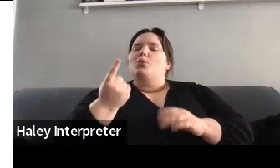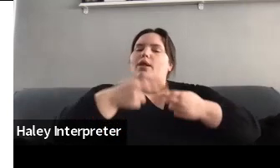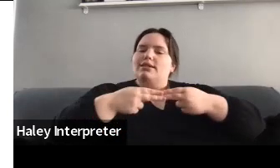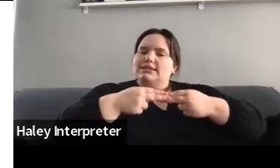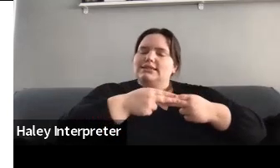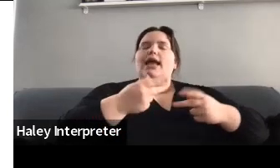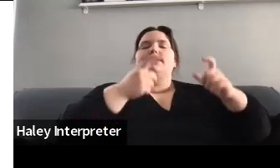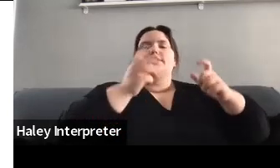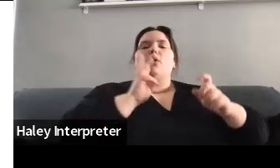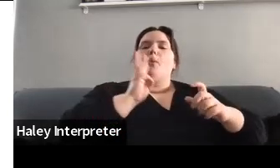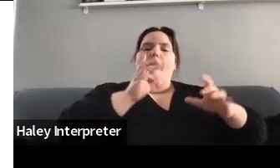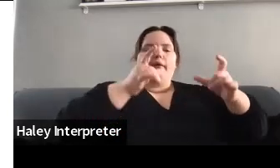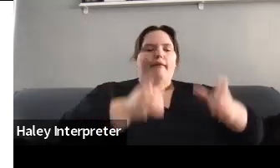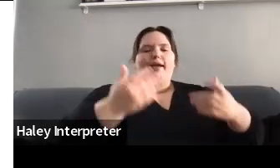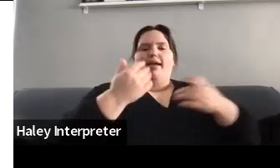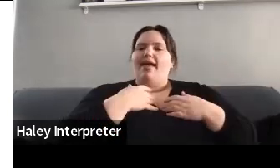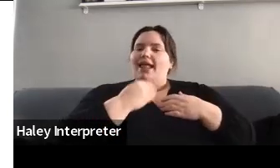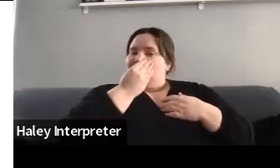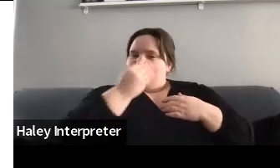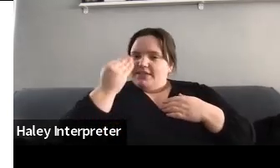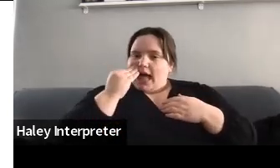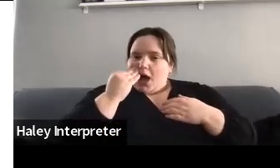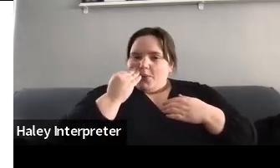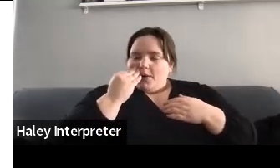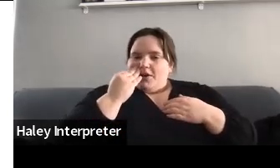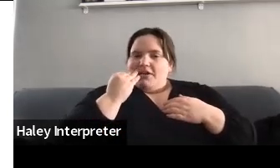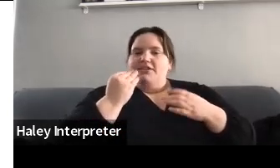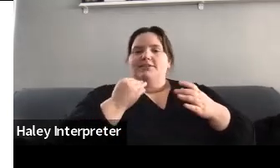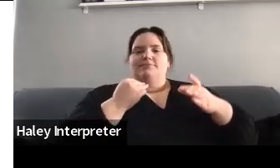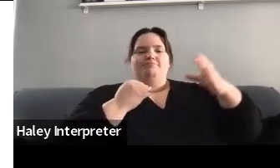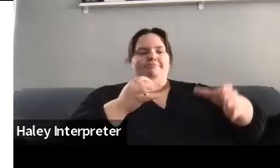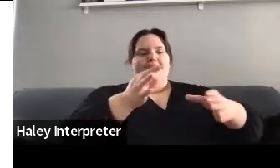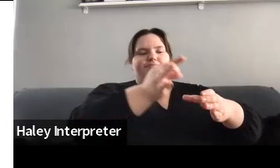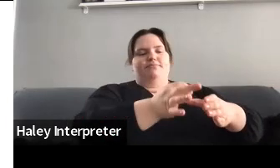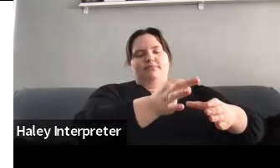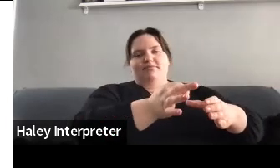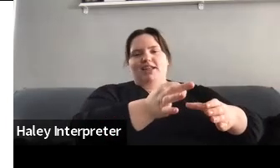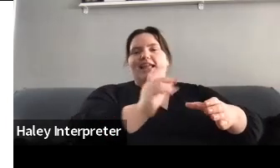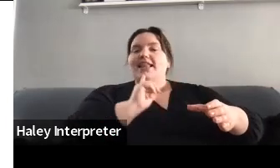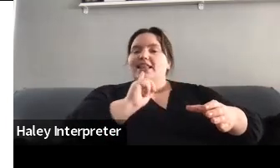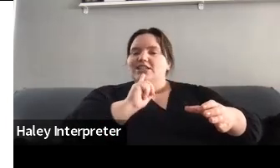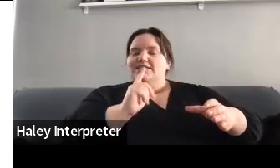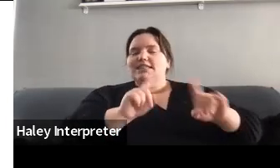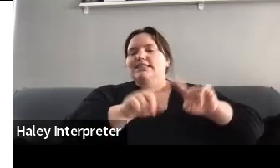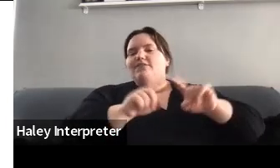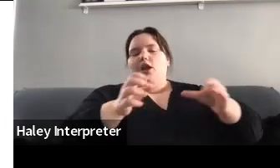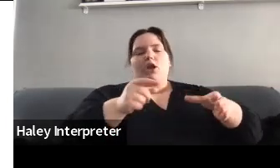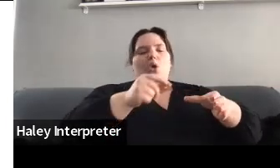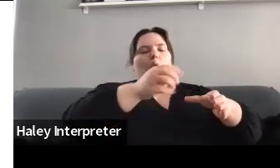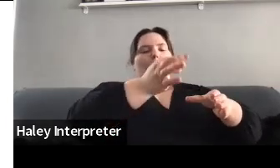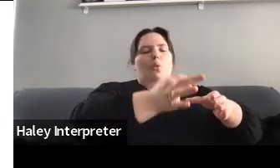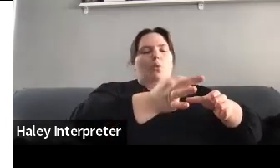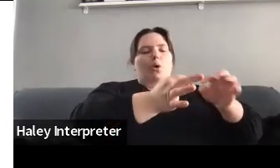has a flower and different streams of water are coming from the petals. Some